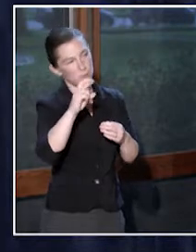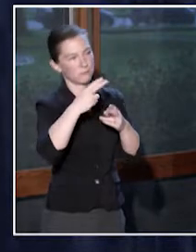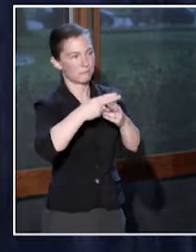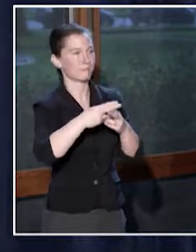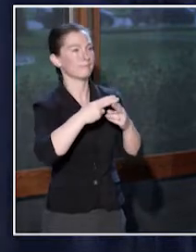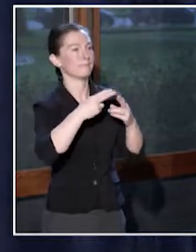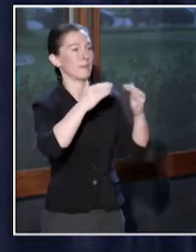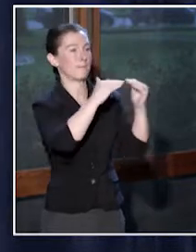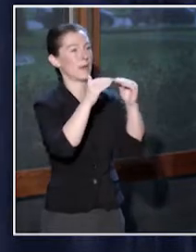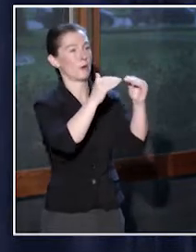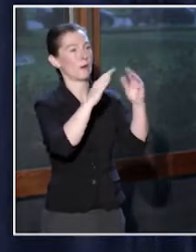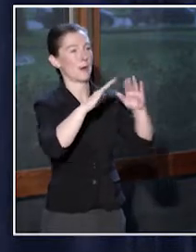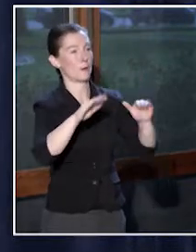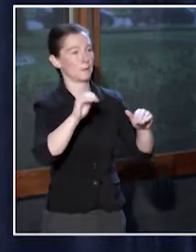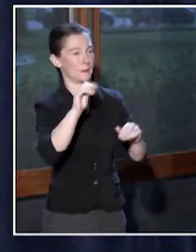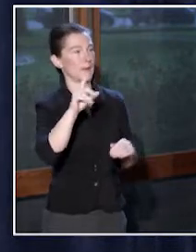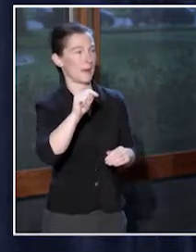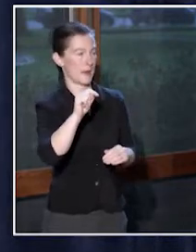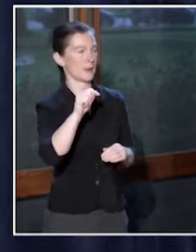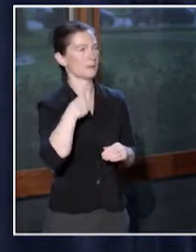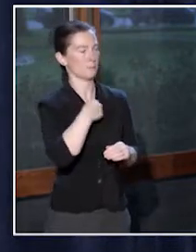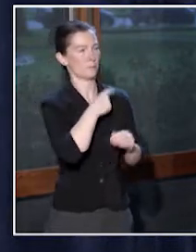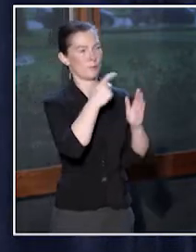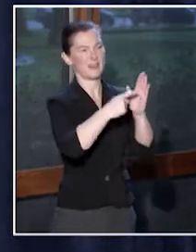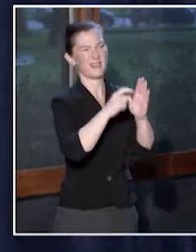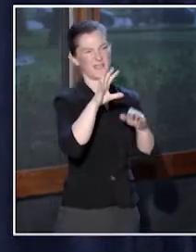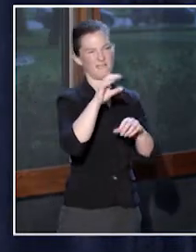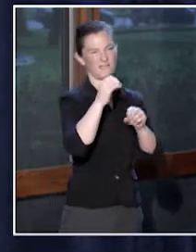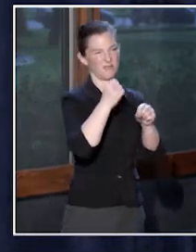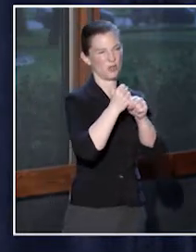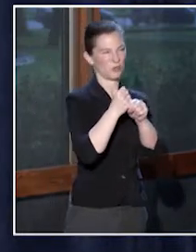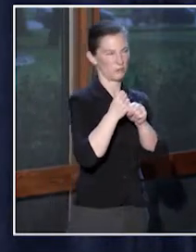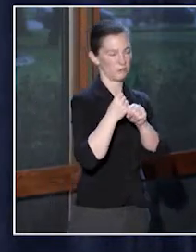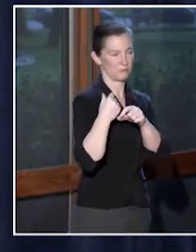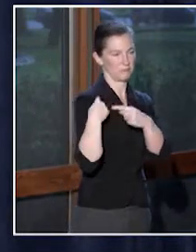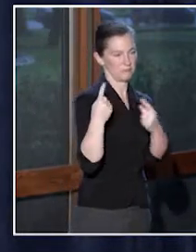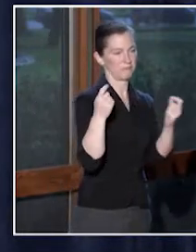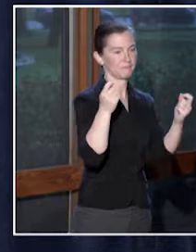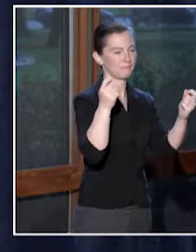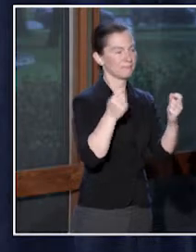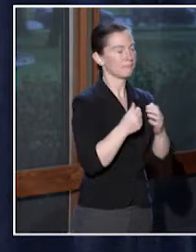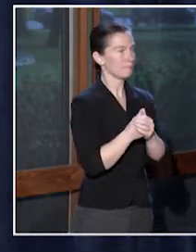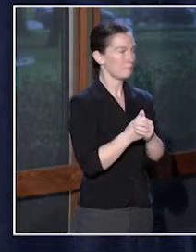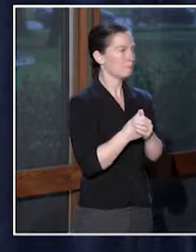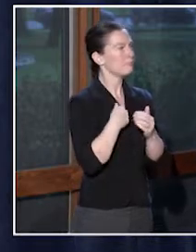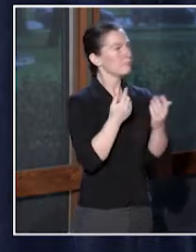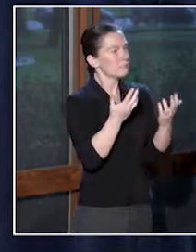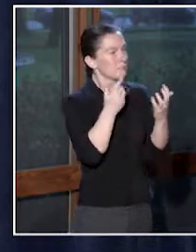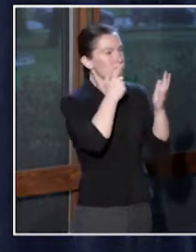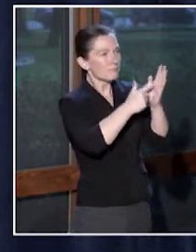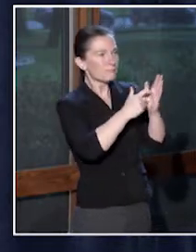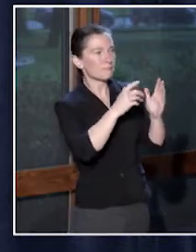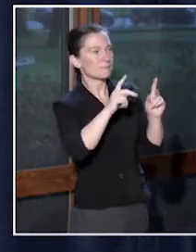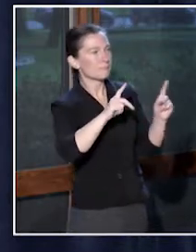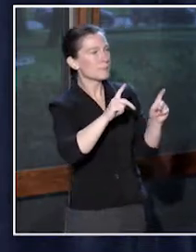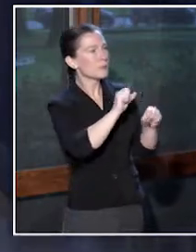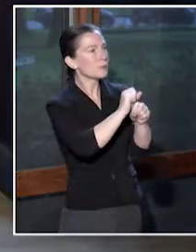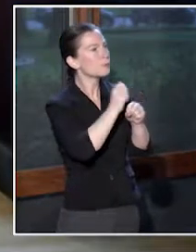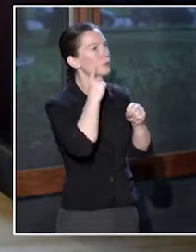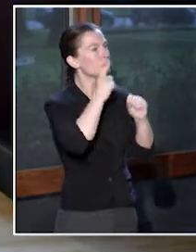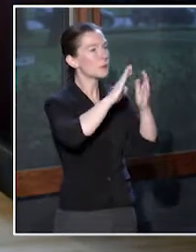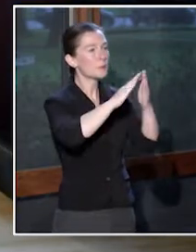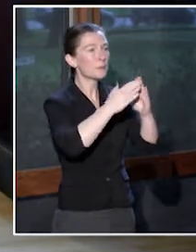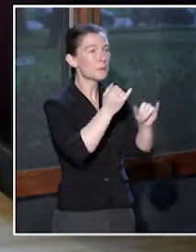thank everybody here, the housing experts, the advocates, the people who work for community institutions. I saw Diane Lynn from